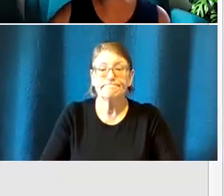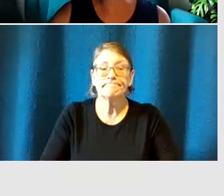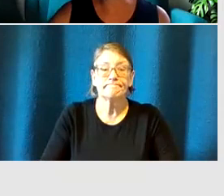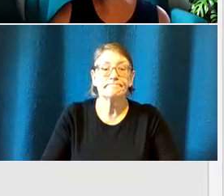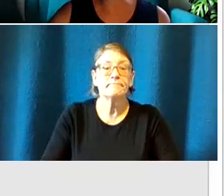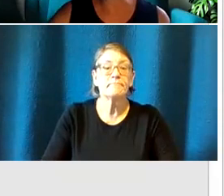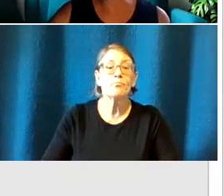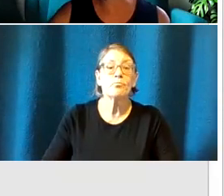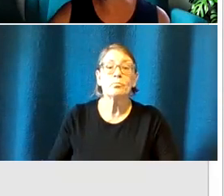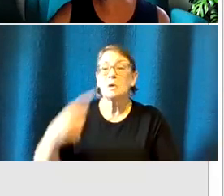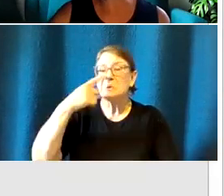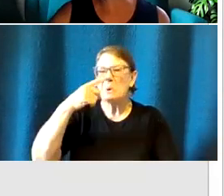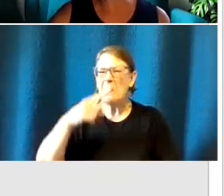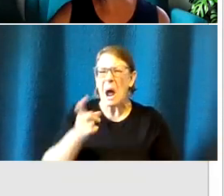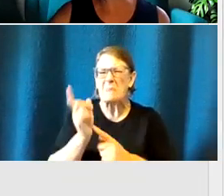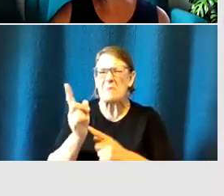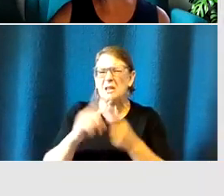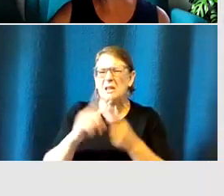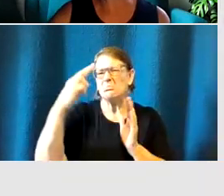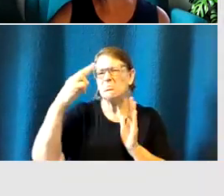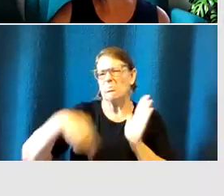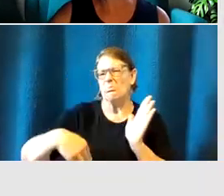If everybody just wants to take a second to look over.